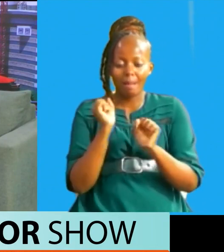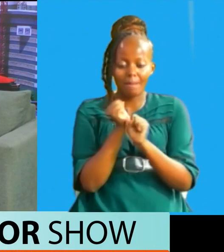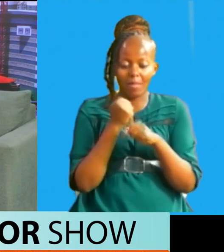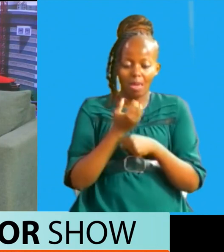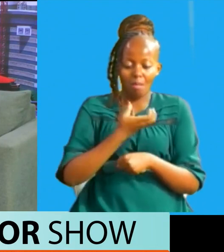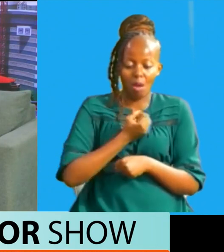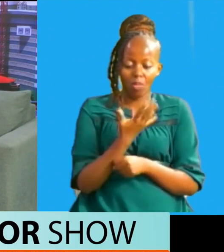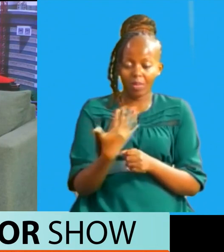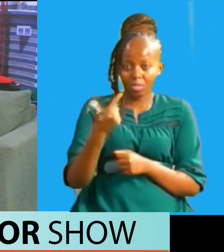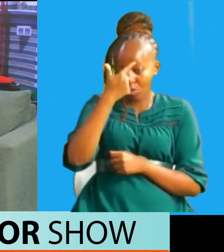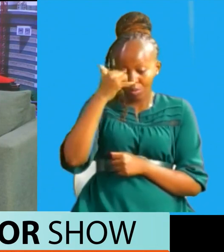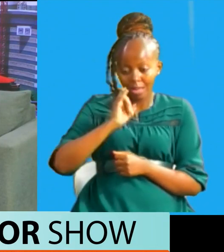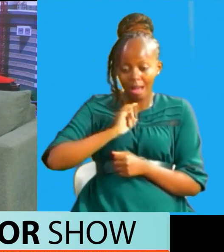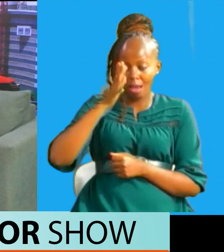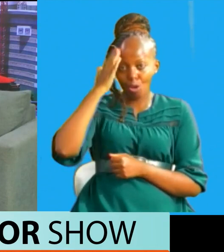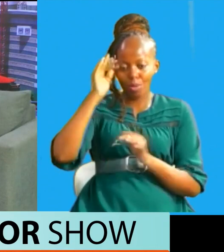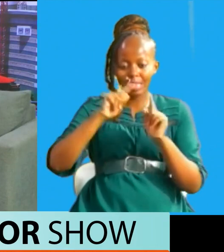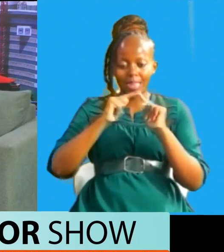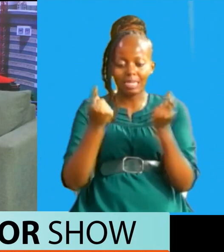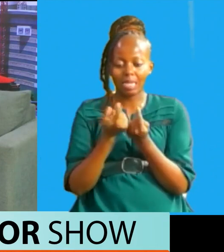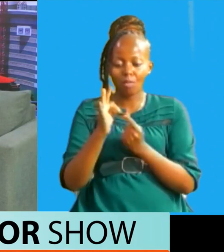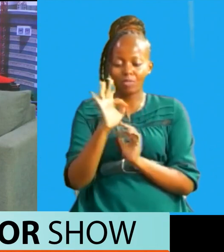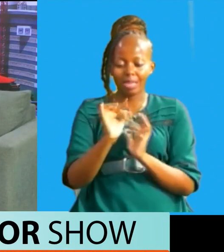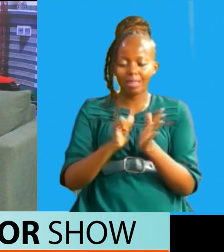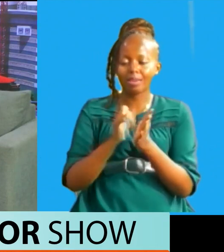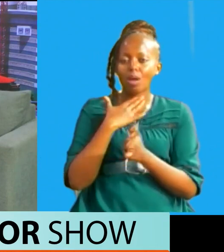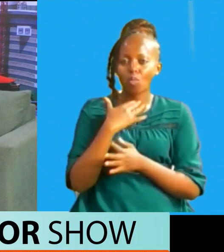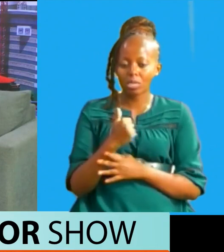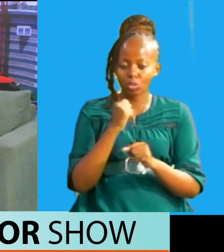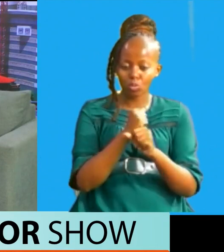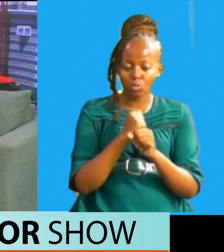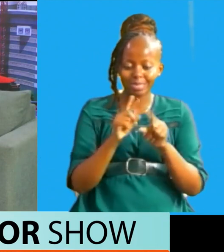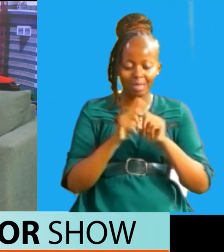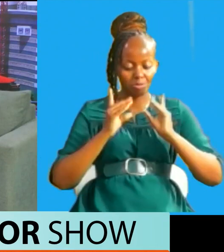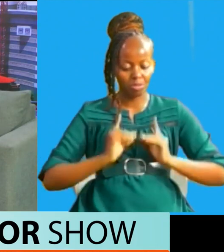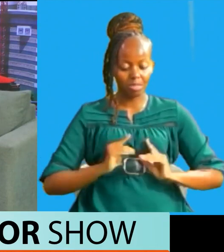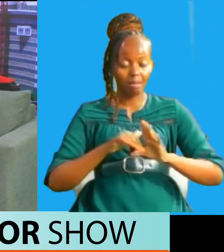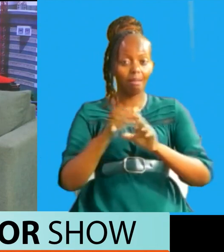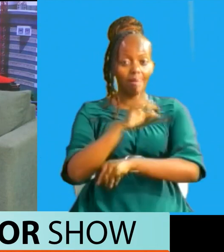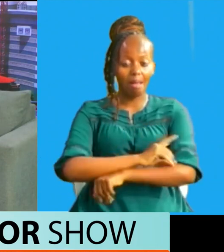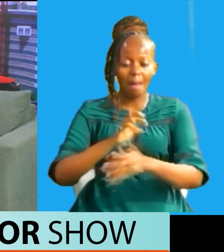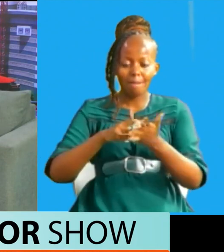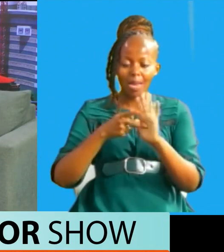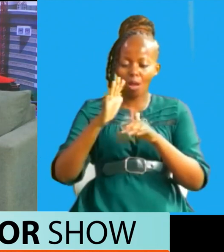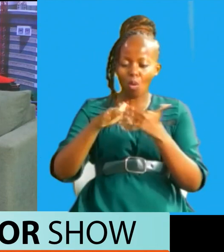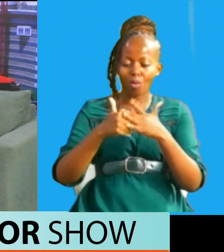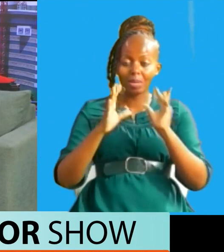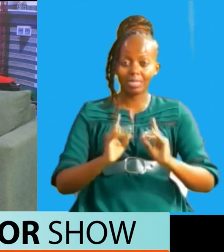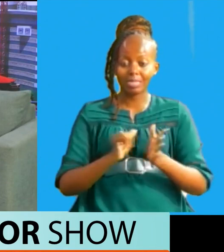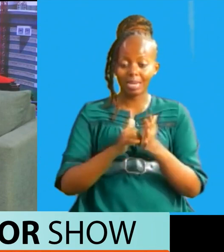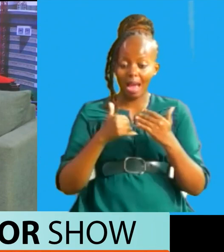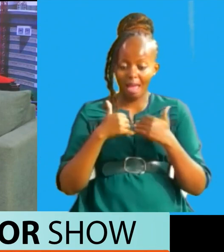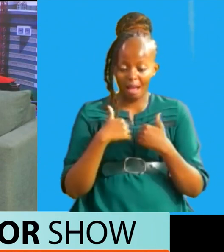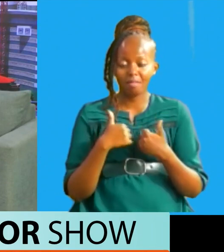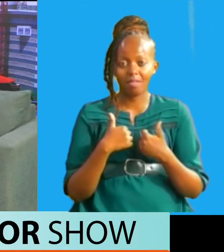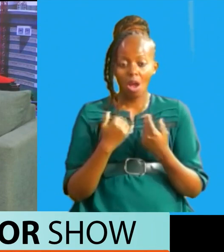because I know the kind of style I want to wear that day. So all the dresses that you